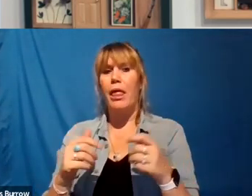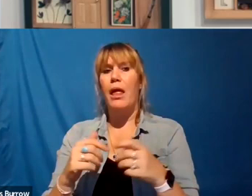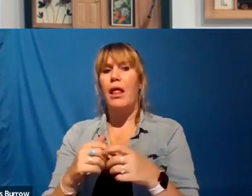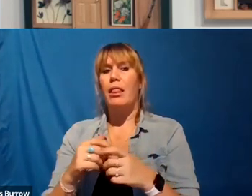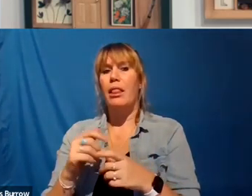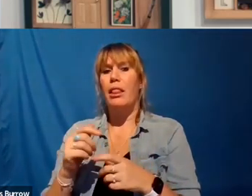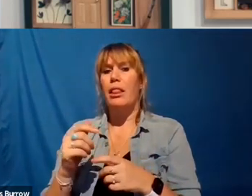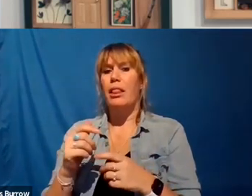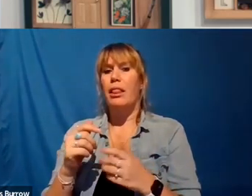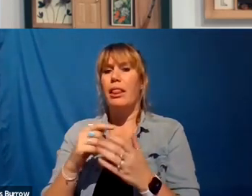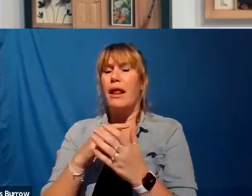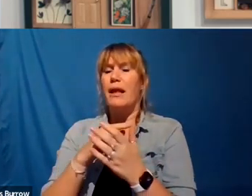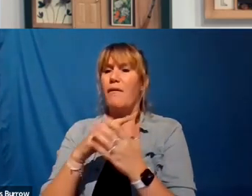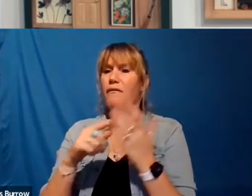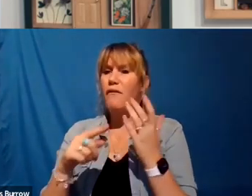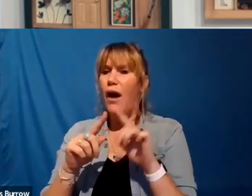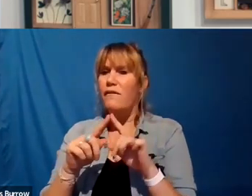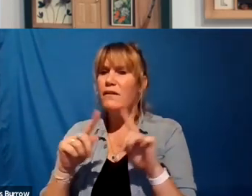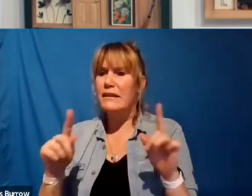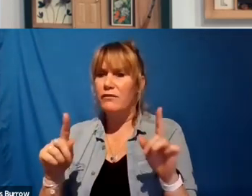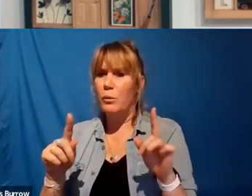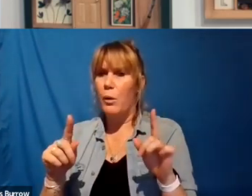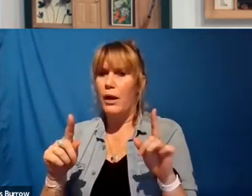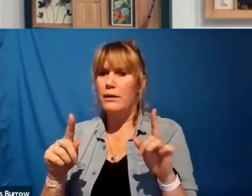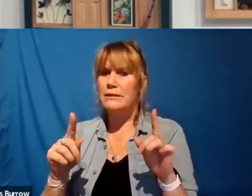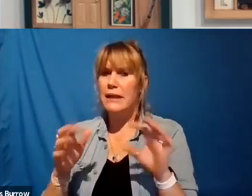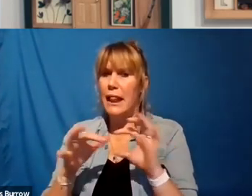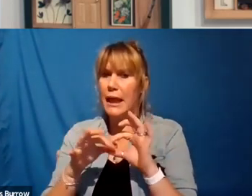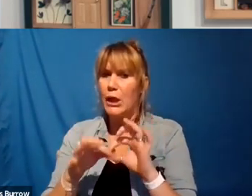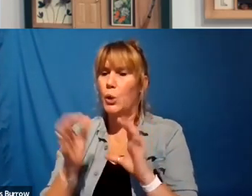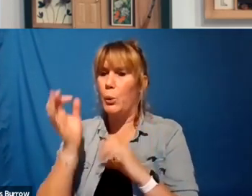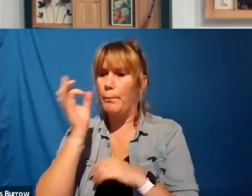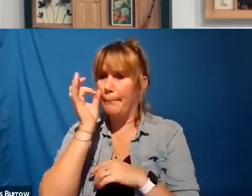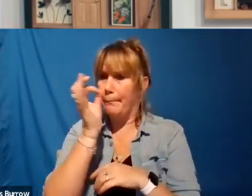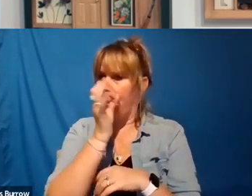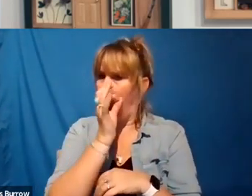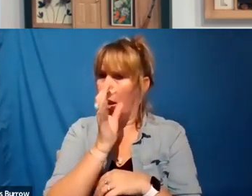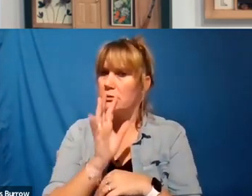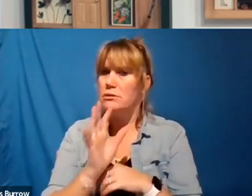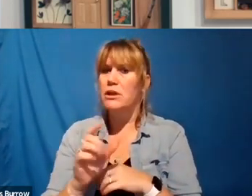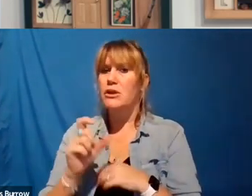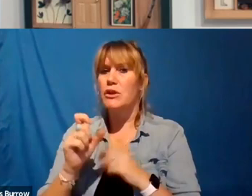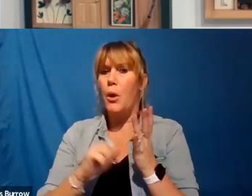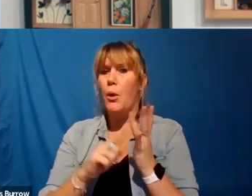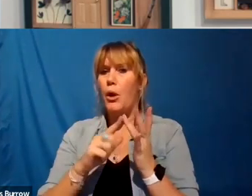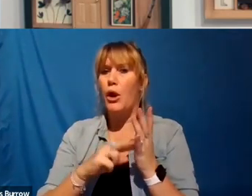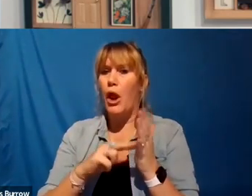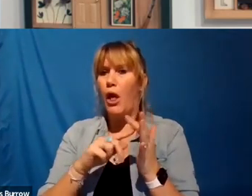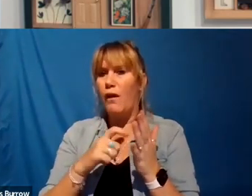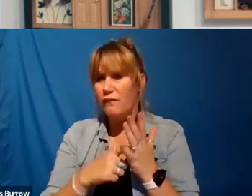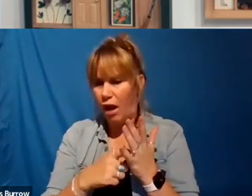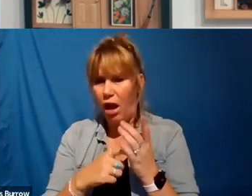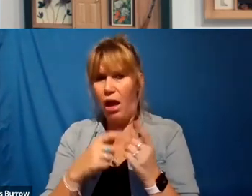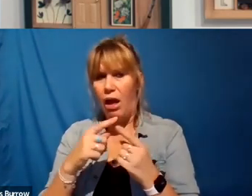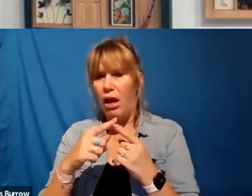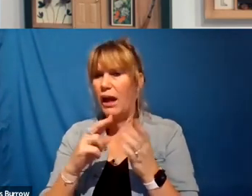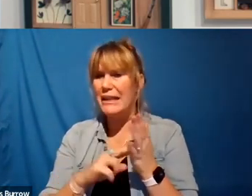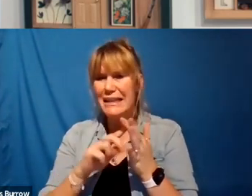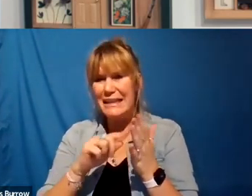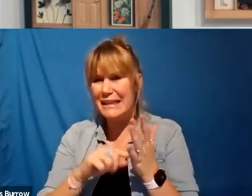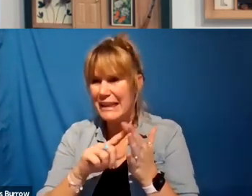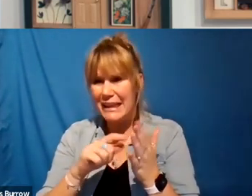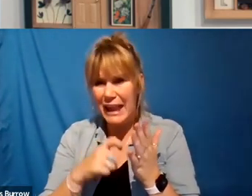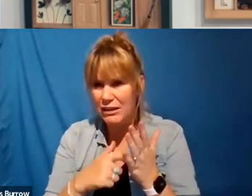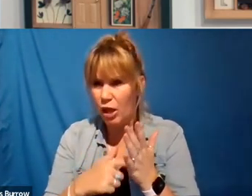five linchpin British plant species. So clover, bird's foot trefoil, nettle, rowan,